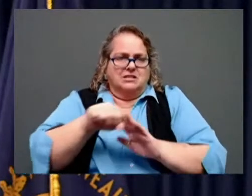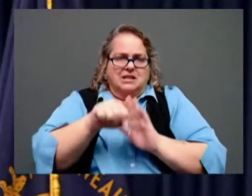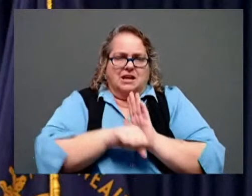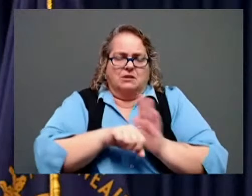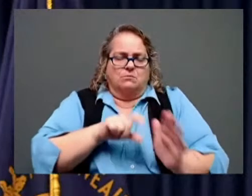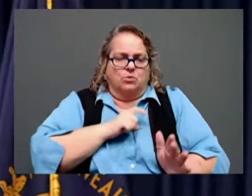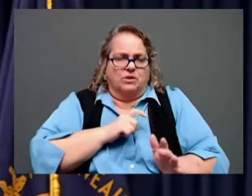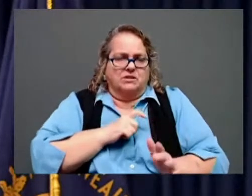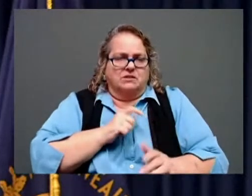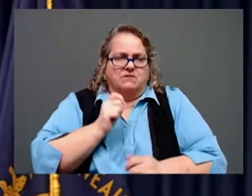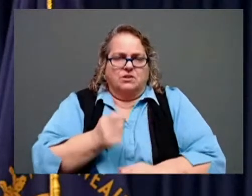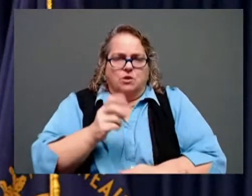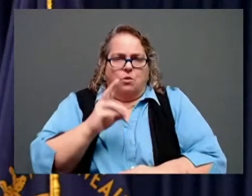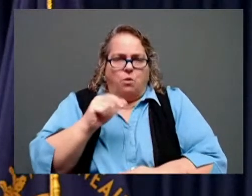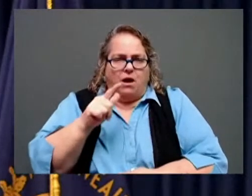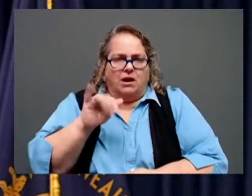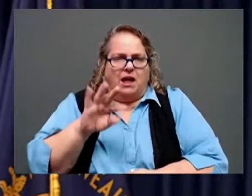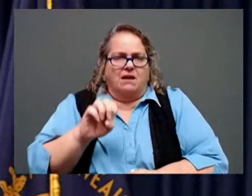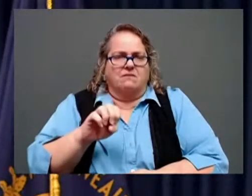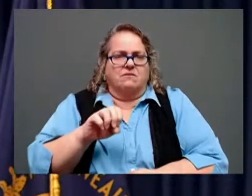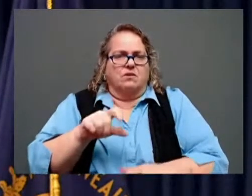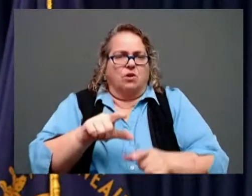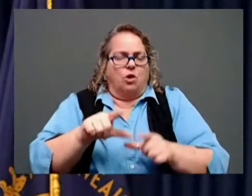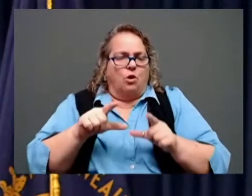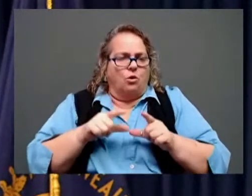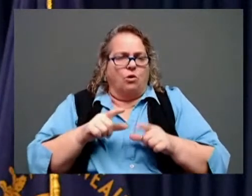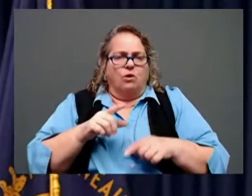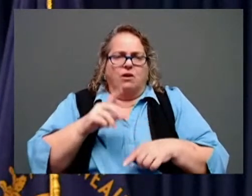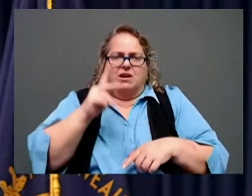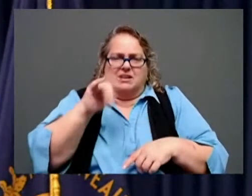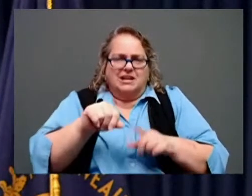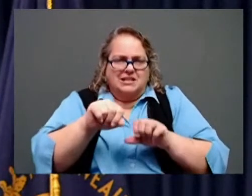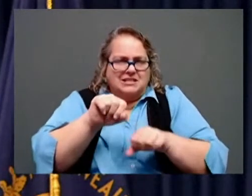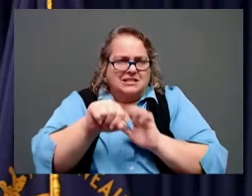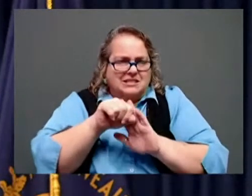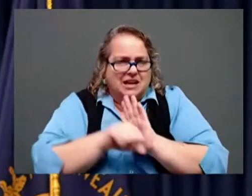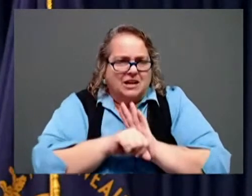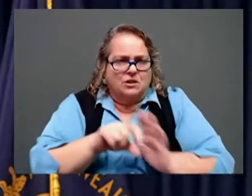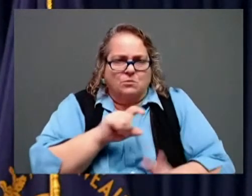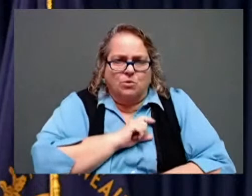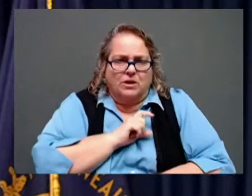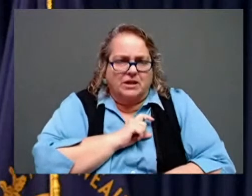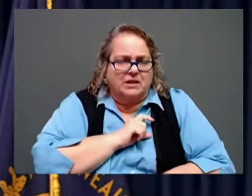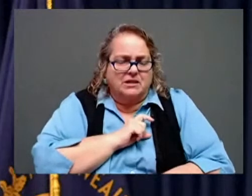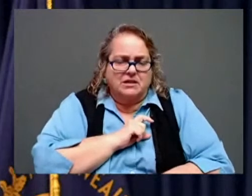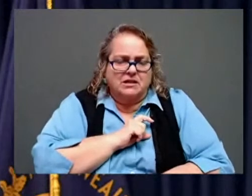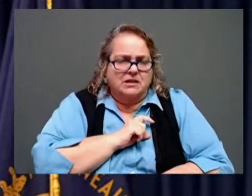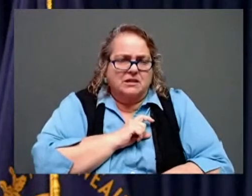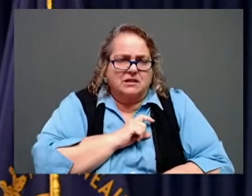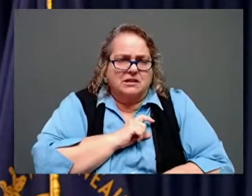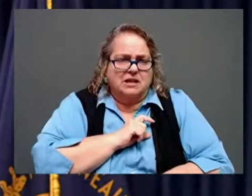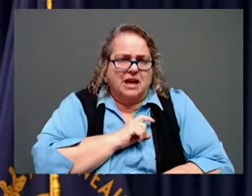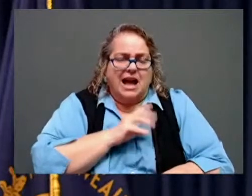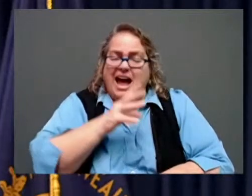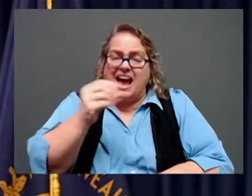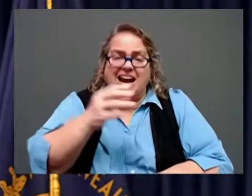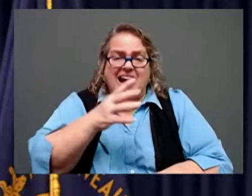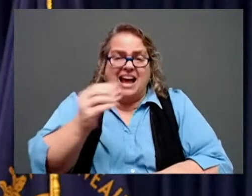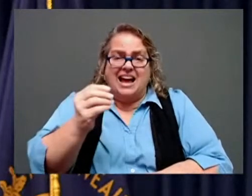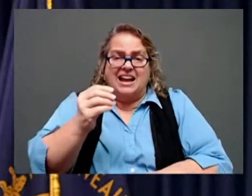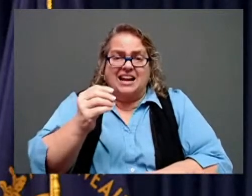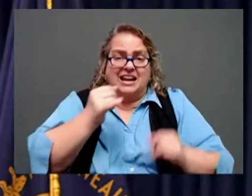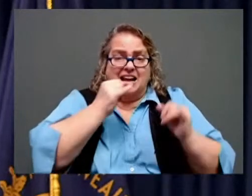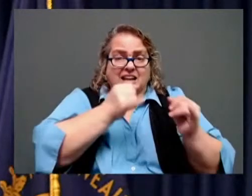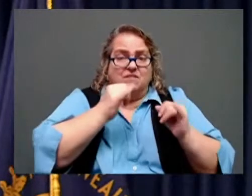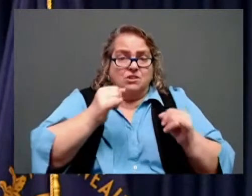law enforcement, and Kentucky State Police. and individual citizens who've rescued